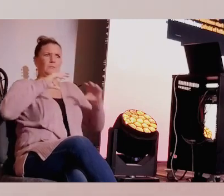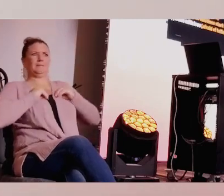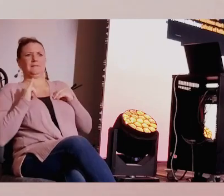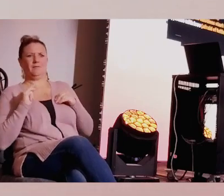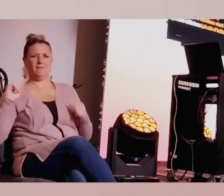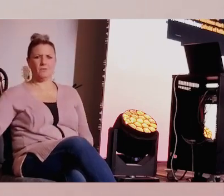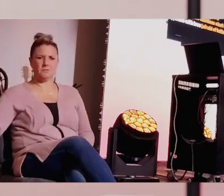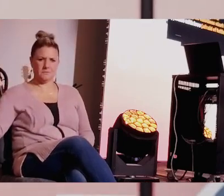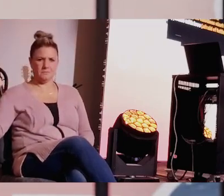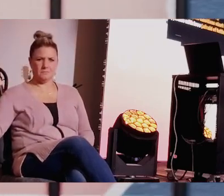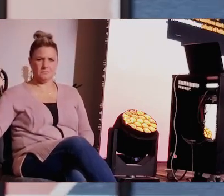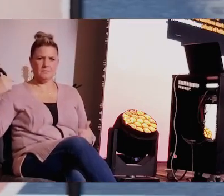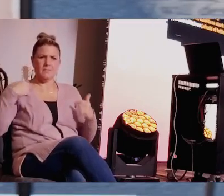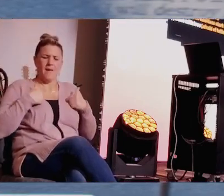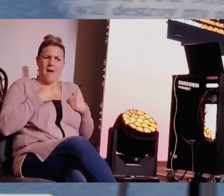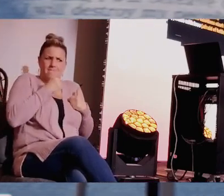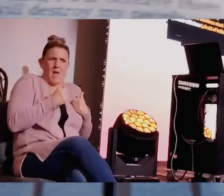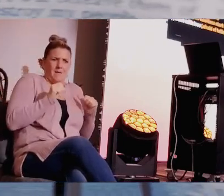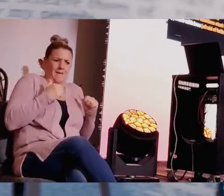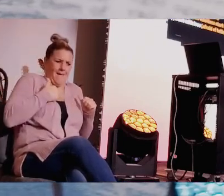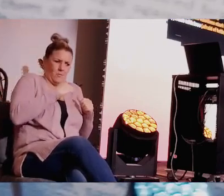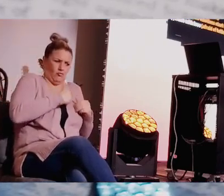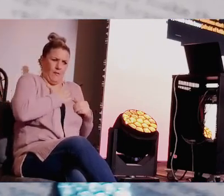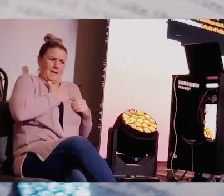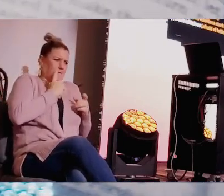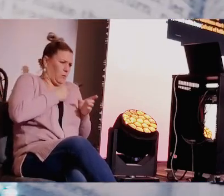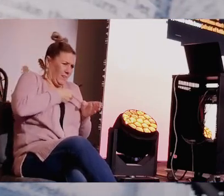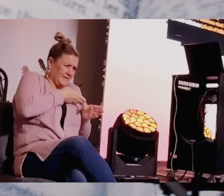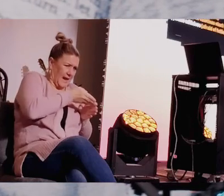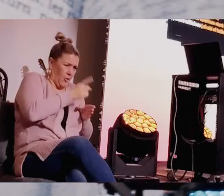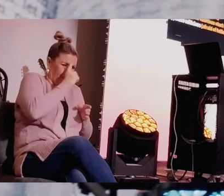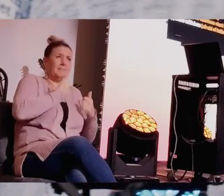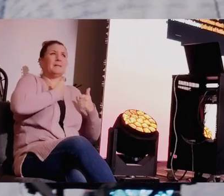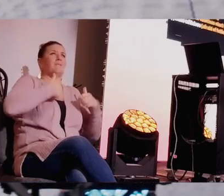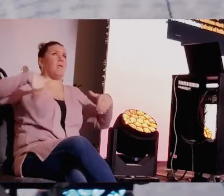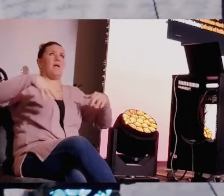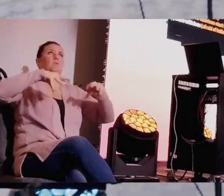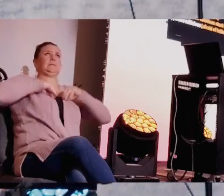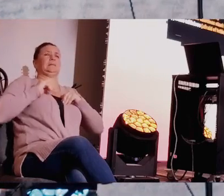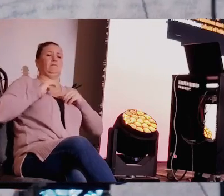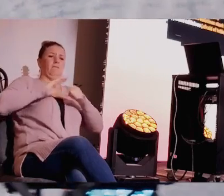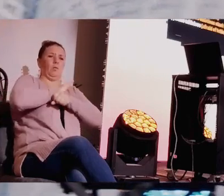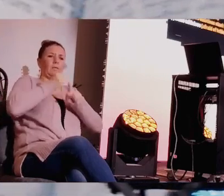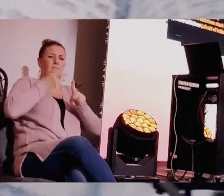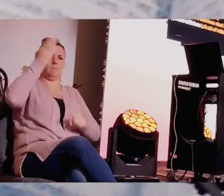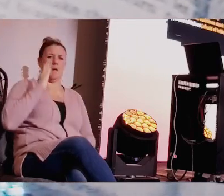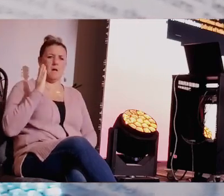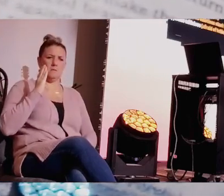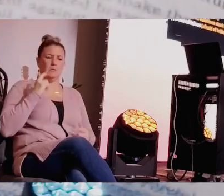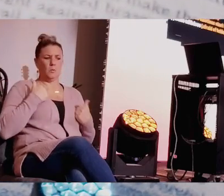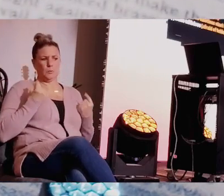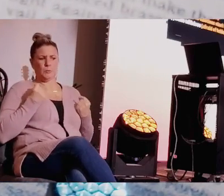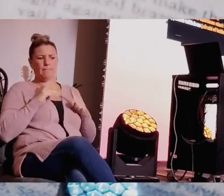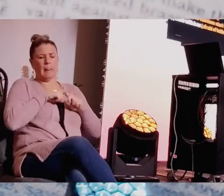That's one thing I found. I am not going to have grace for this area because I have yet to receive it fully from God. So I apply